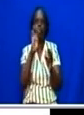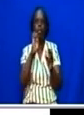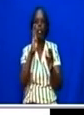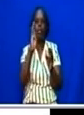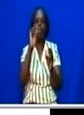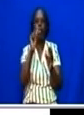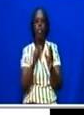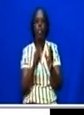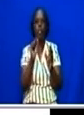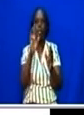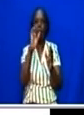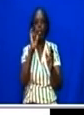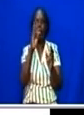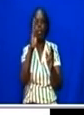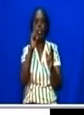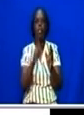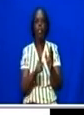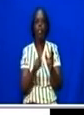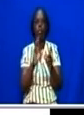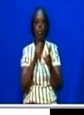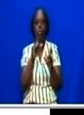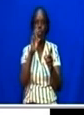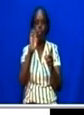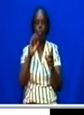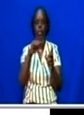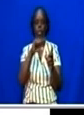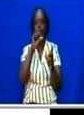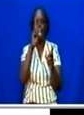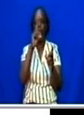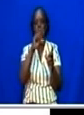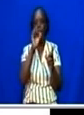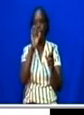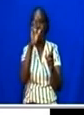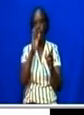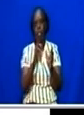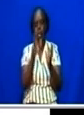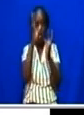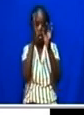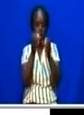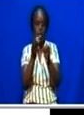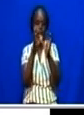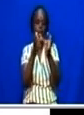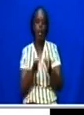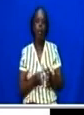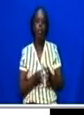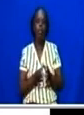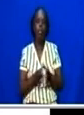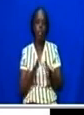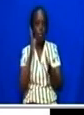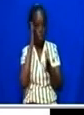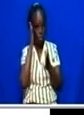balances from ledger accounts. That one is key so that you know what statement you are